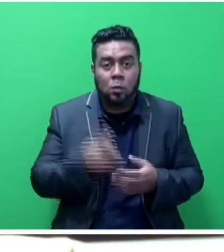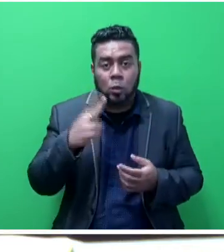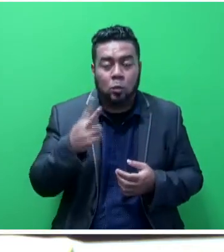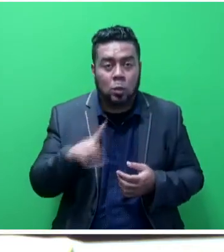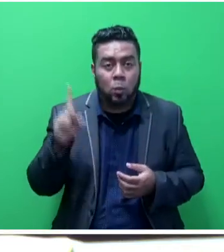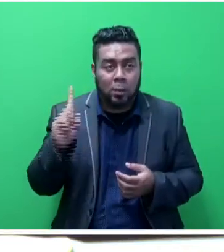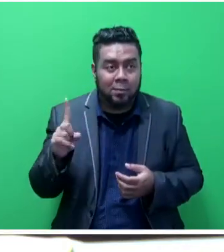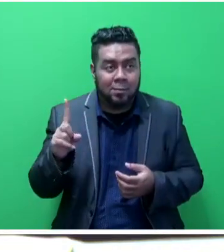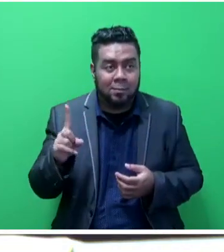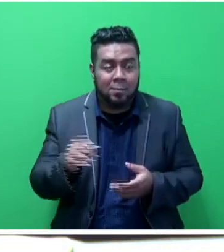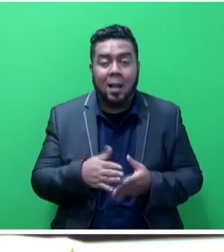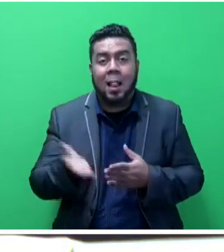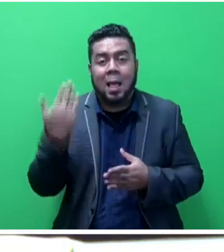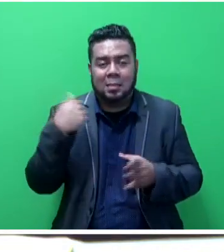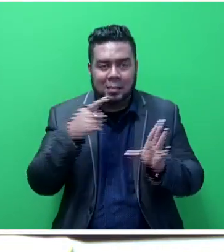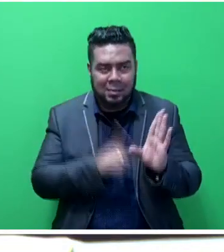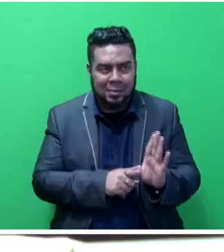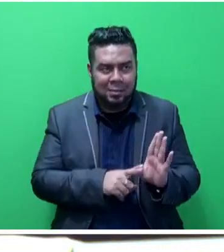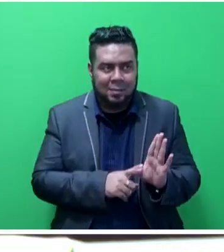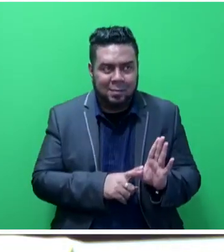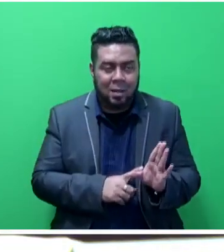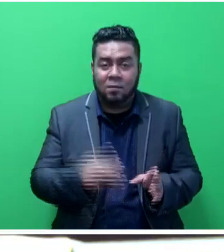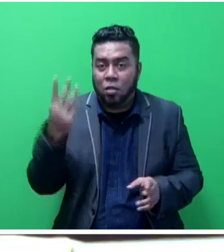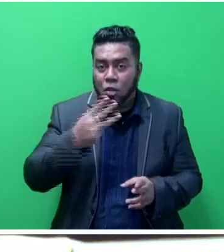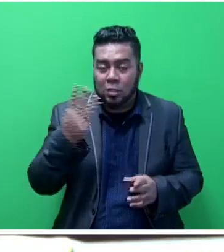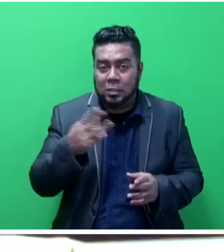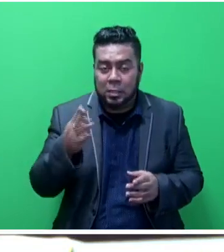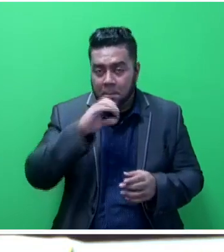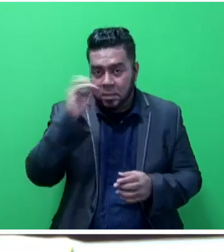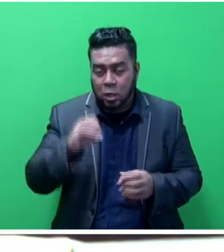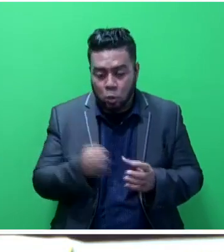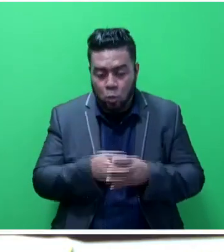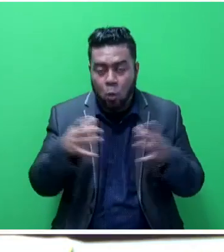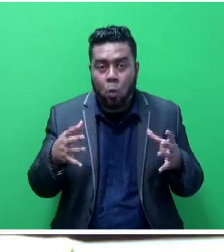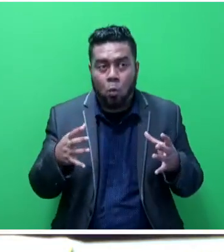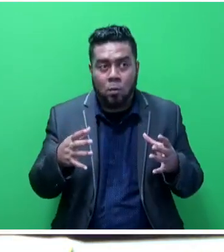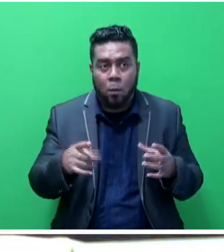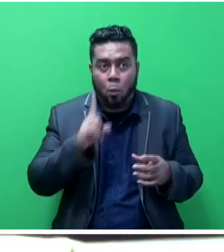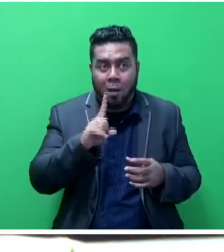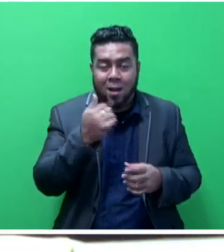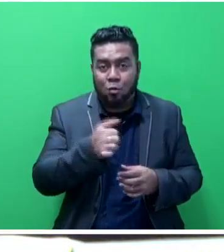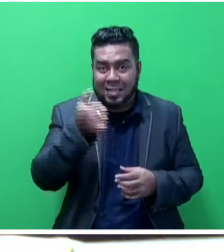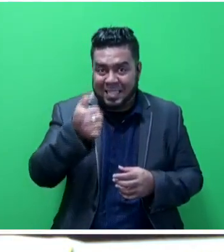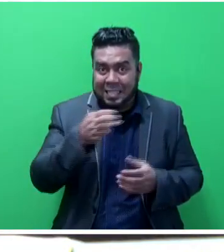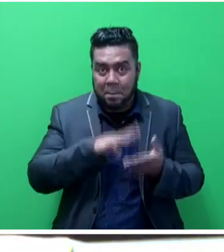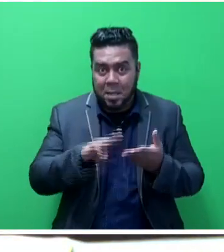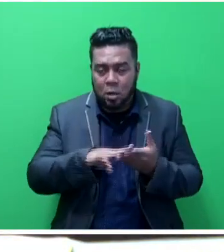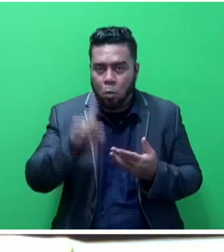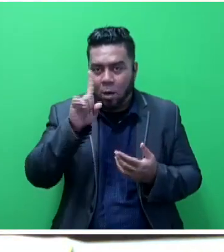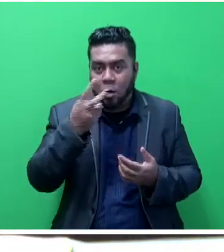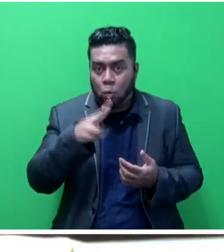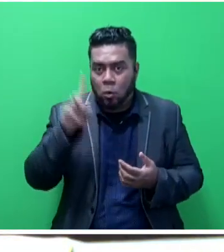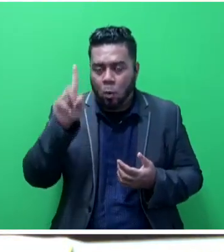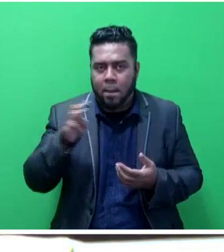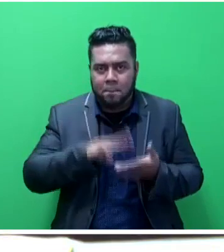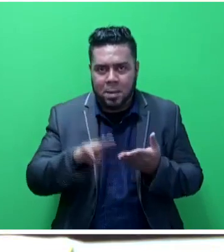2021, last year, there was a 13% growth in agricultural exports from $106 million to $121